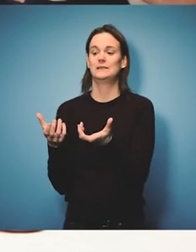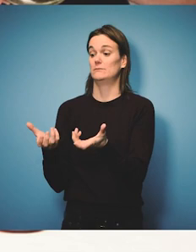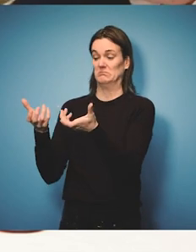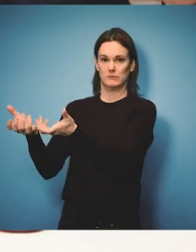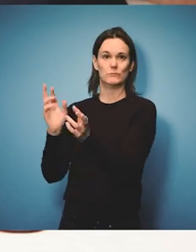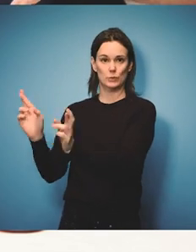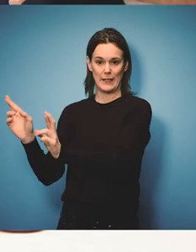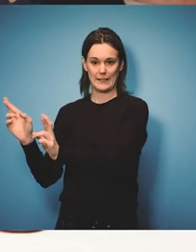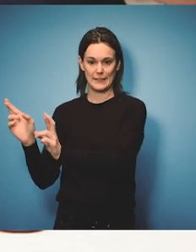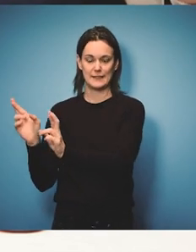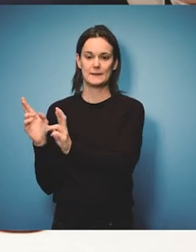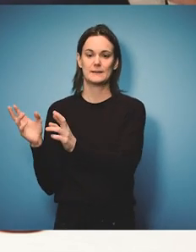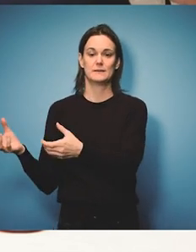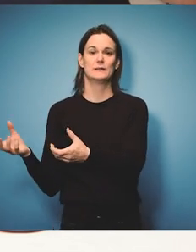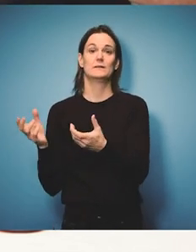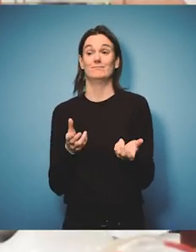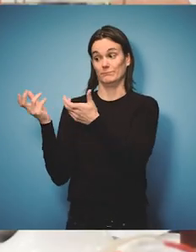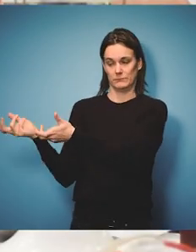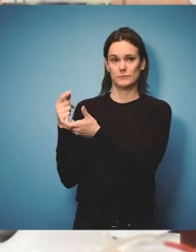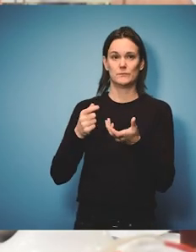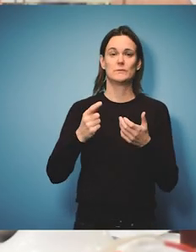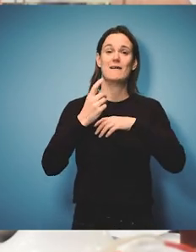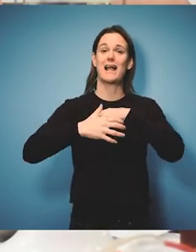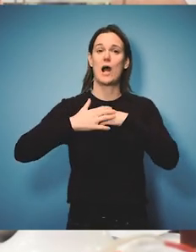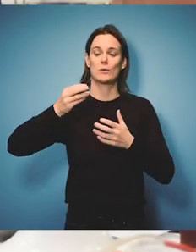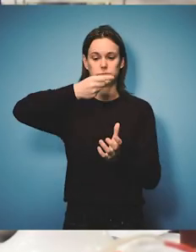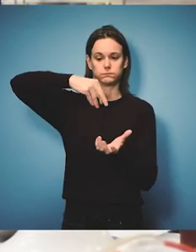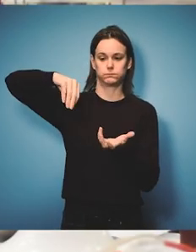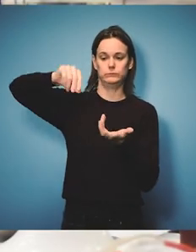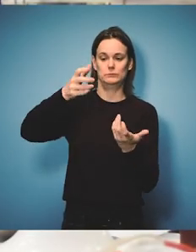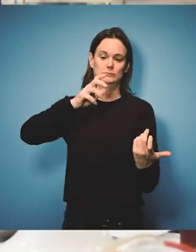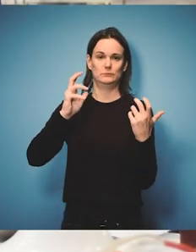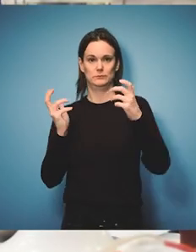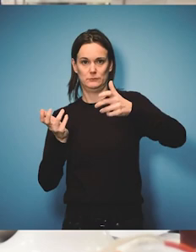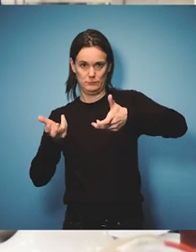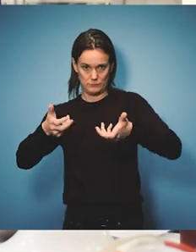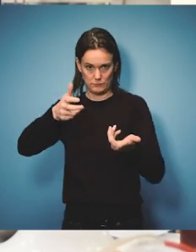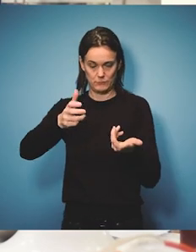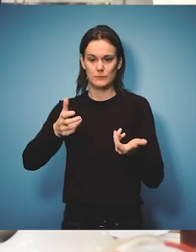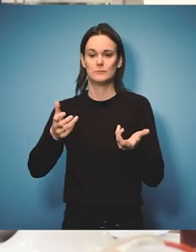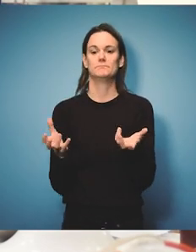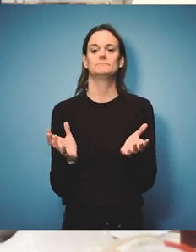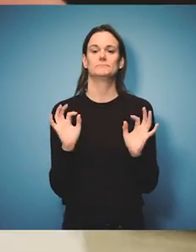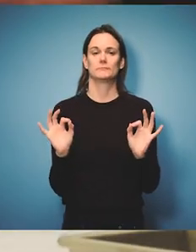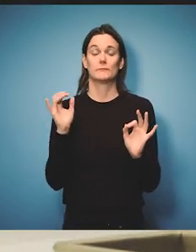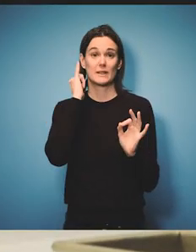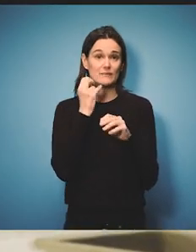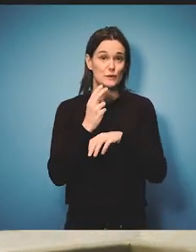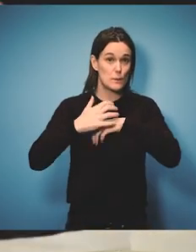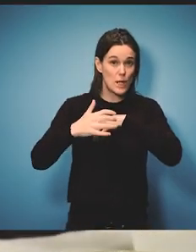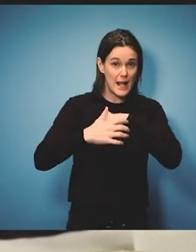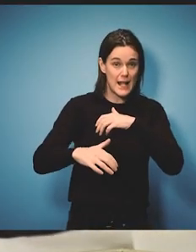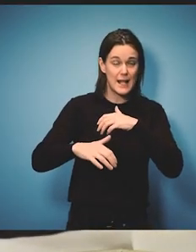greased it just using paper towel or parchment paper. And then Barry is going to coat the inside with flour and dump out the excess. Now, if